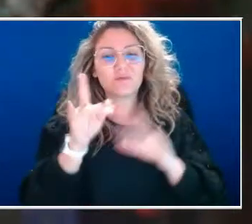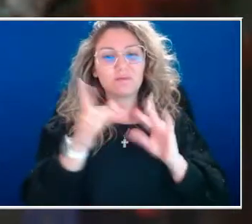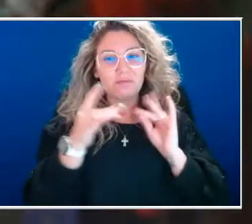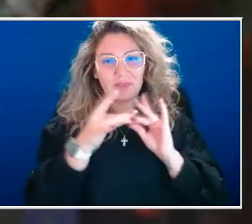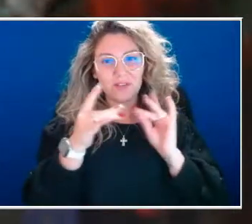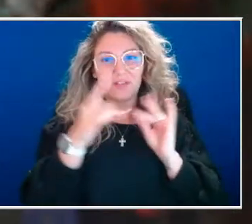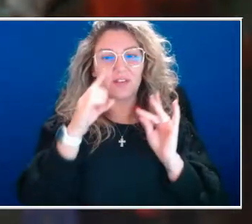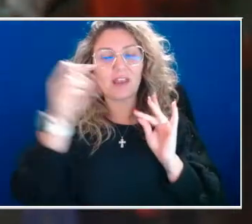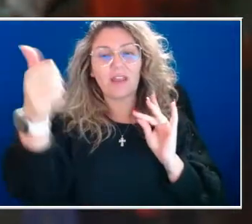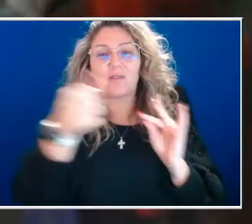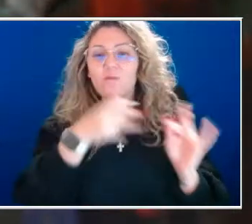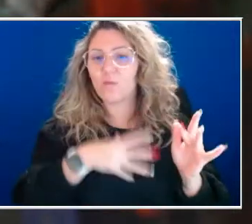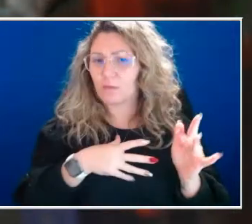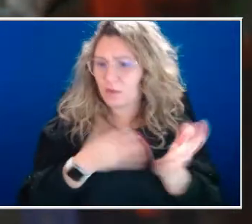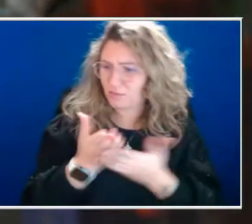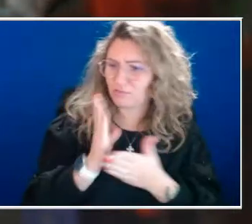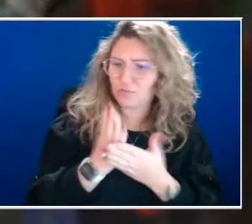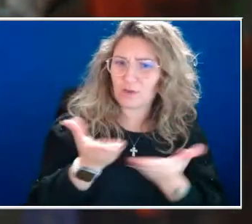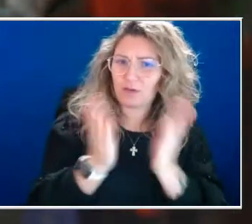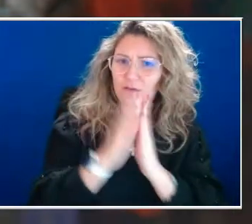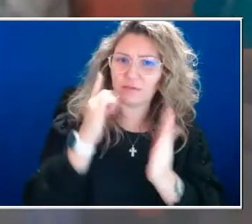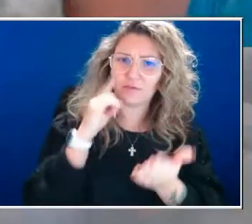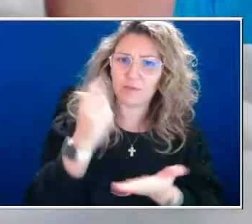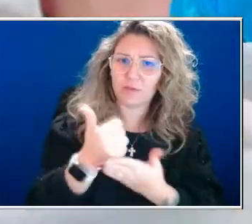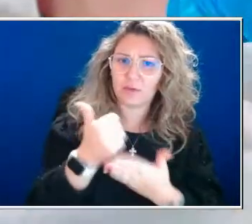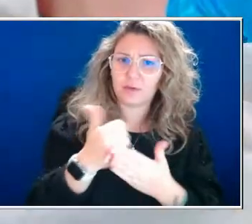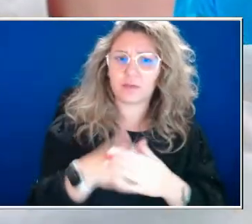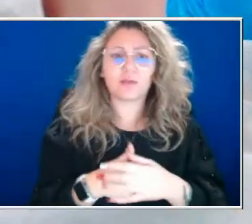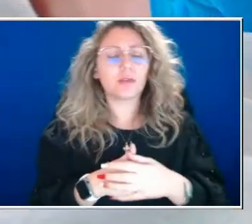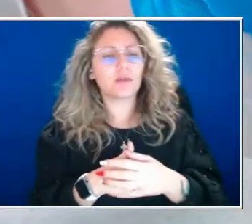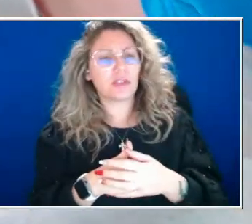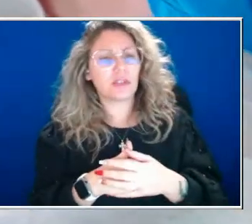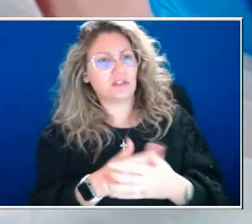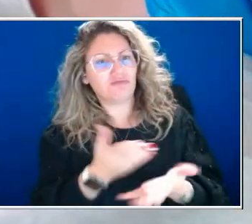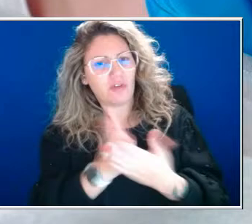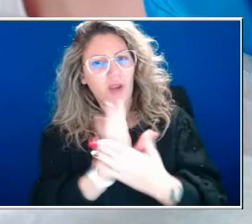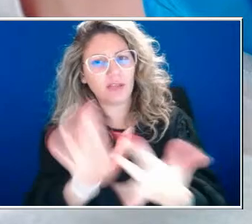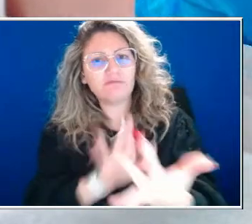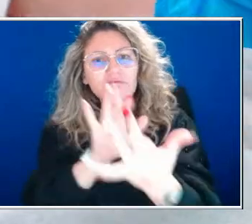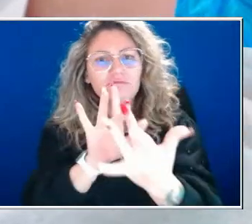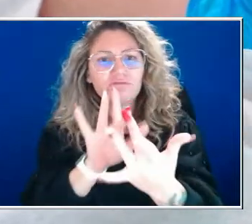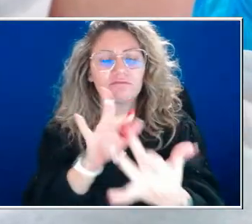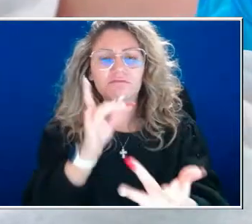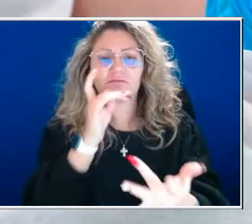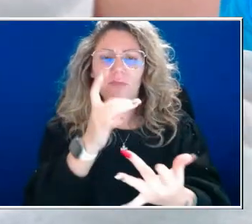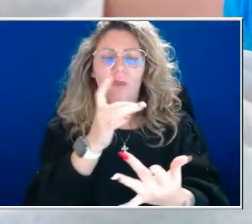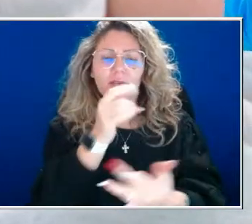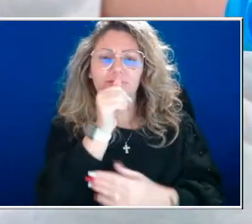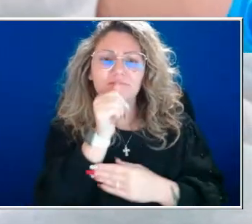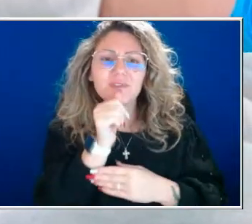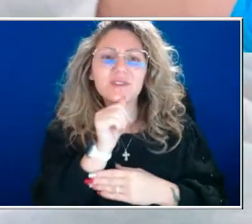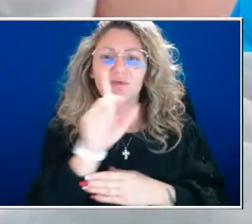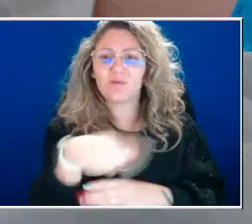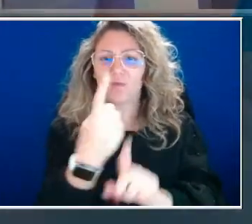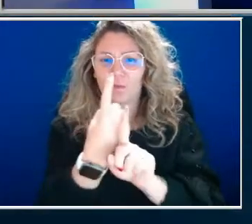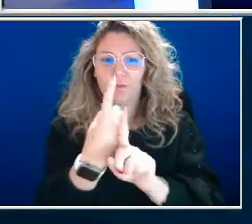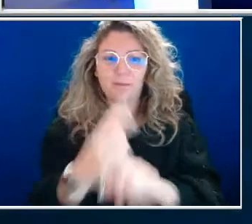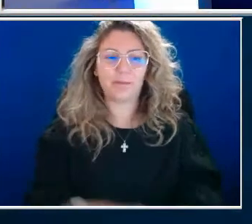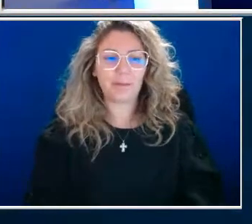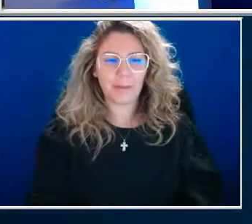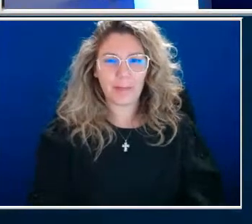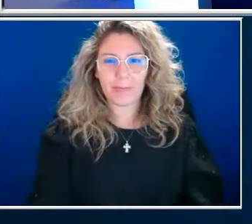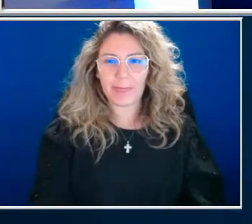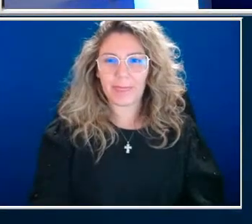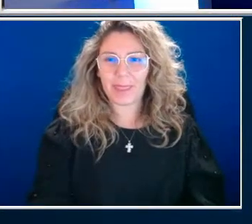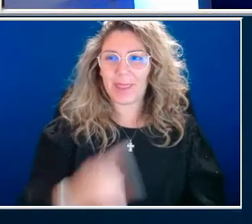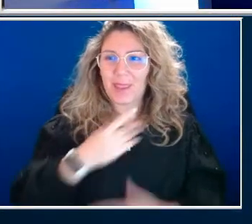think it's okay to ask for help, and it's okay to reach out, to not kind of suffer in silence. And we are pleased to have